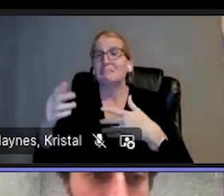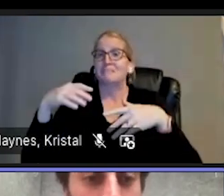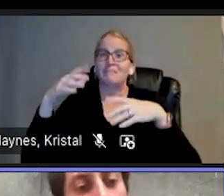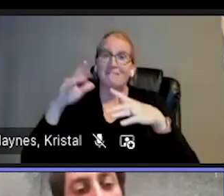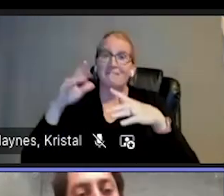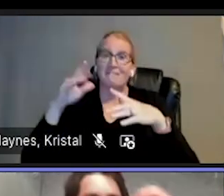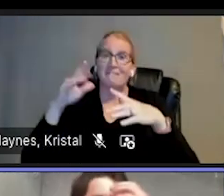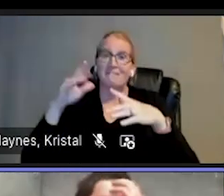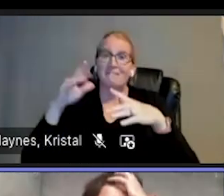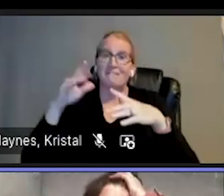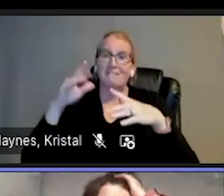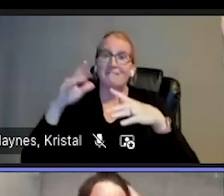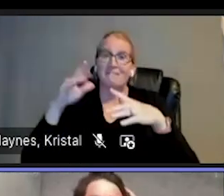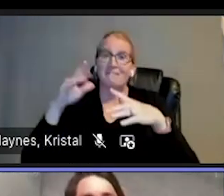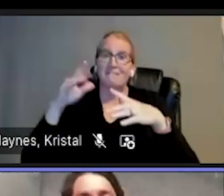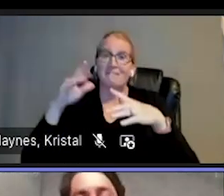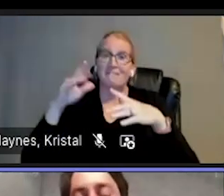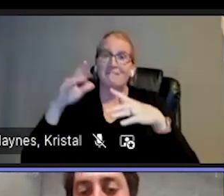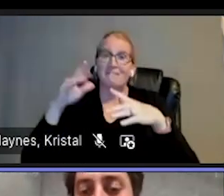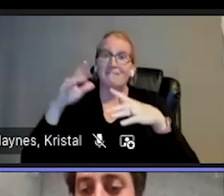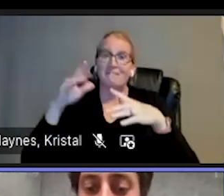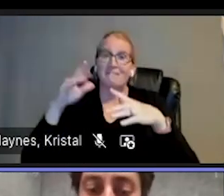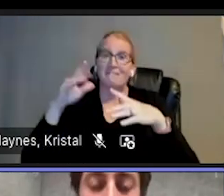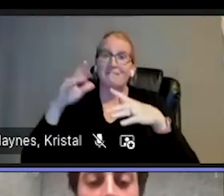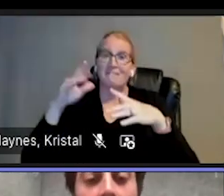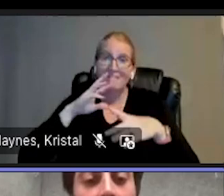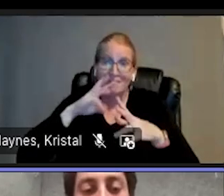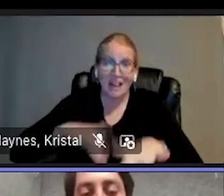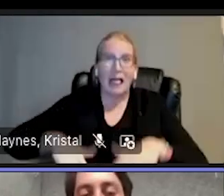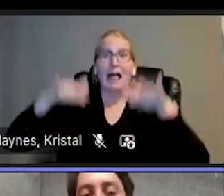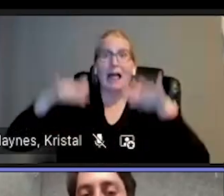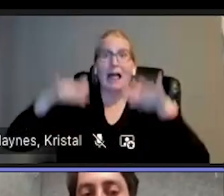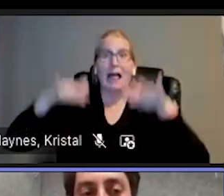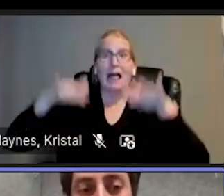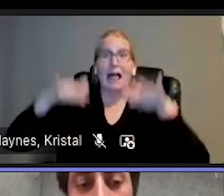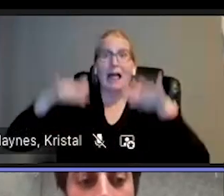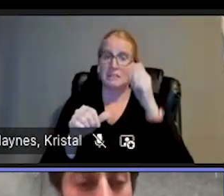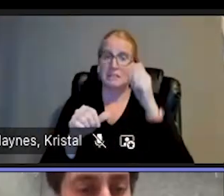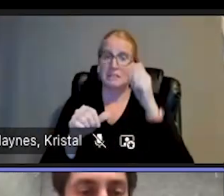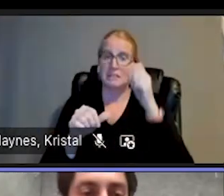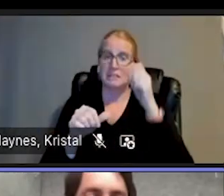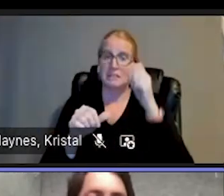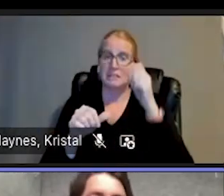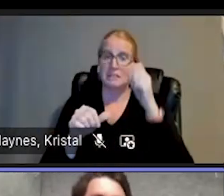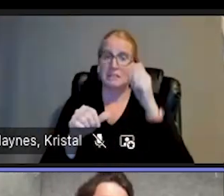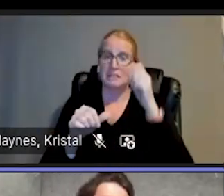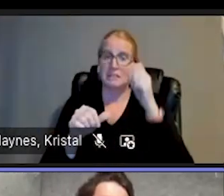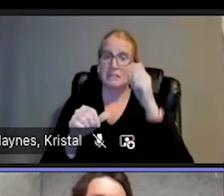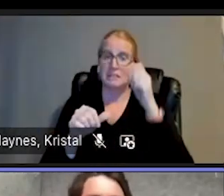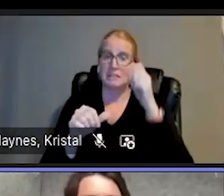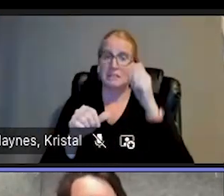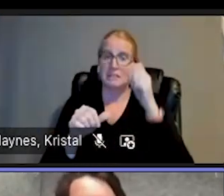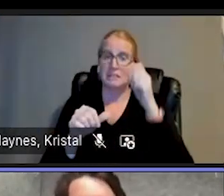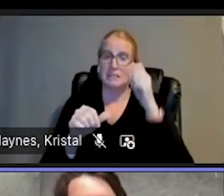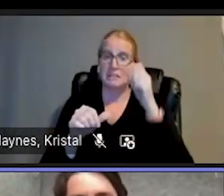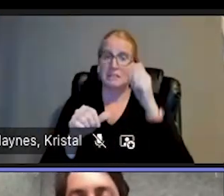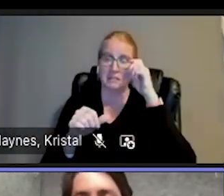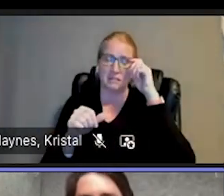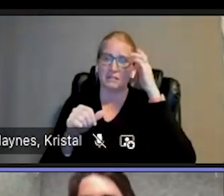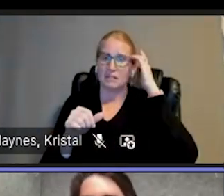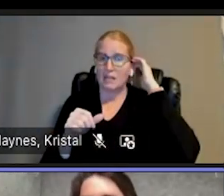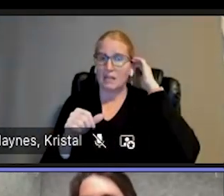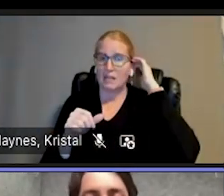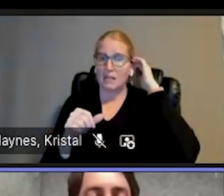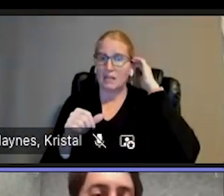VCBB knows this, and this is built into the Plan B process, but it's worth reiterating, you know, the power the state has right now